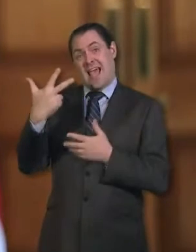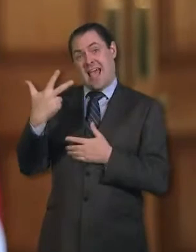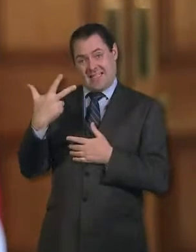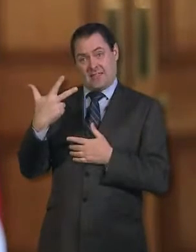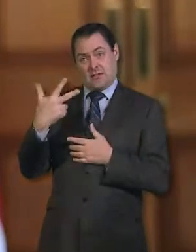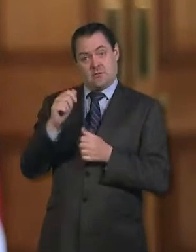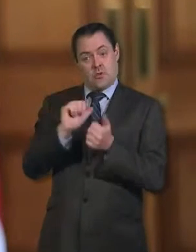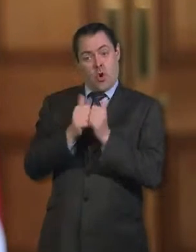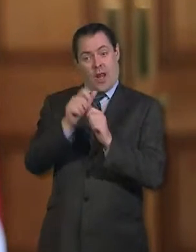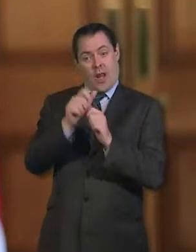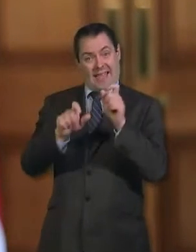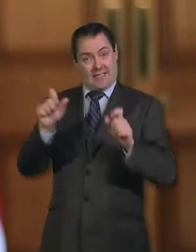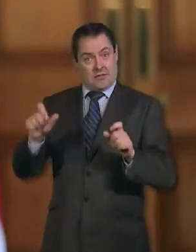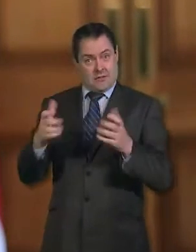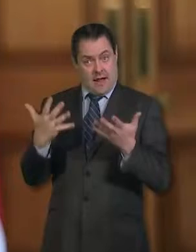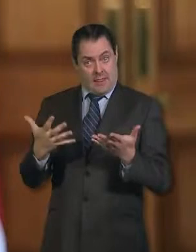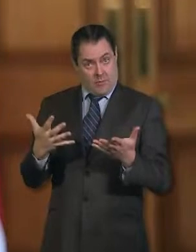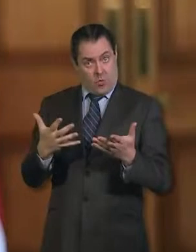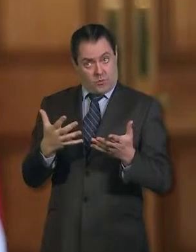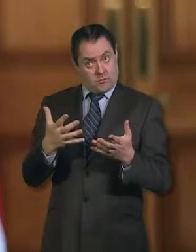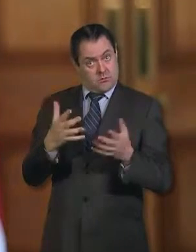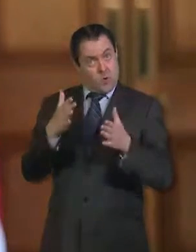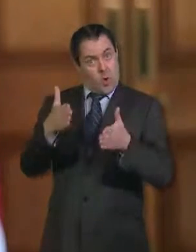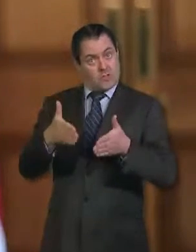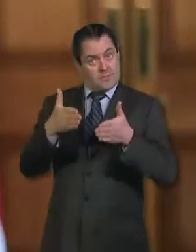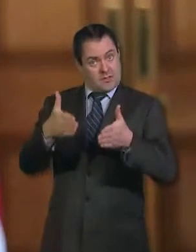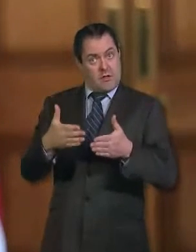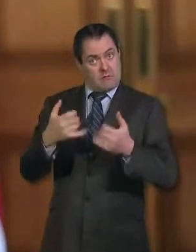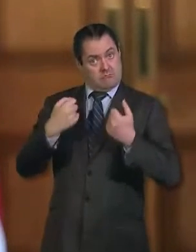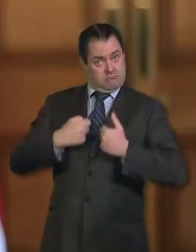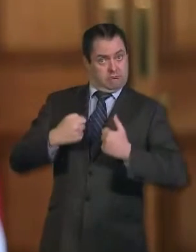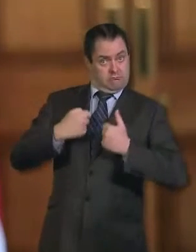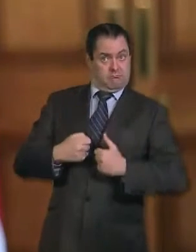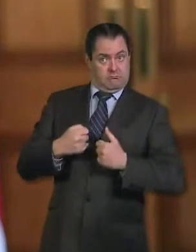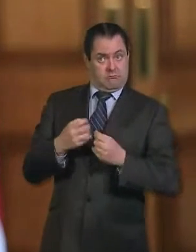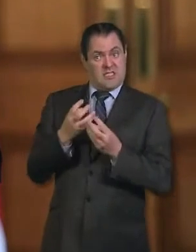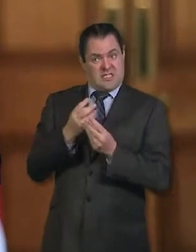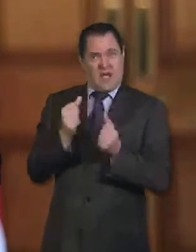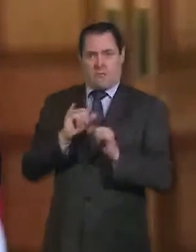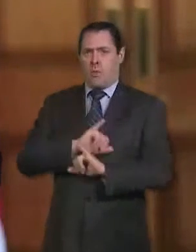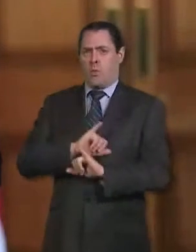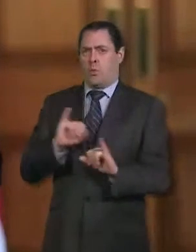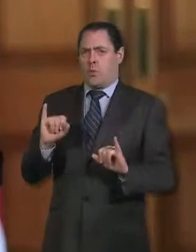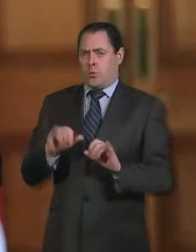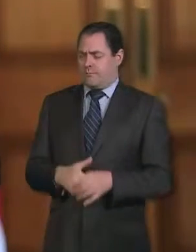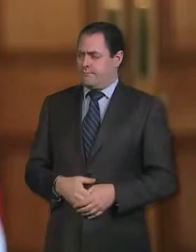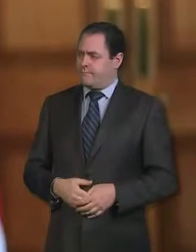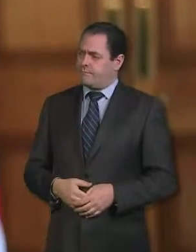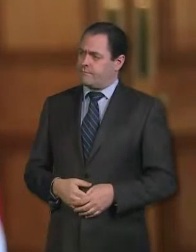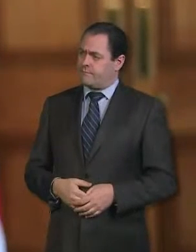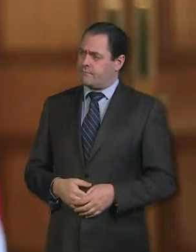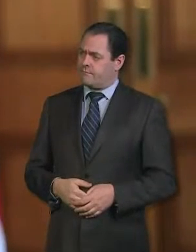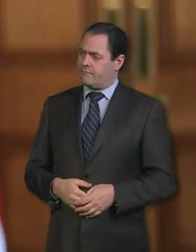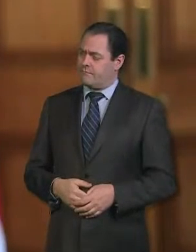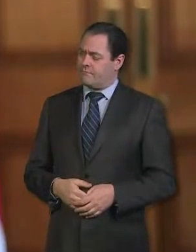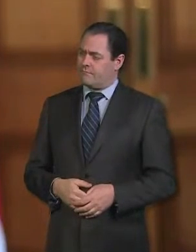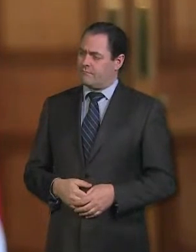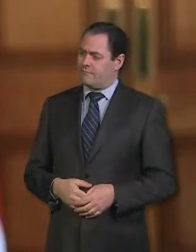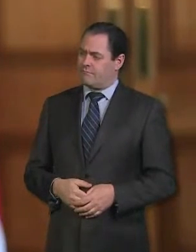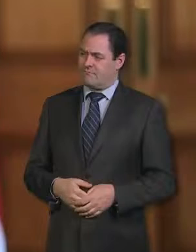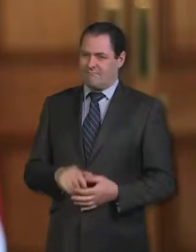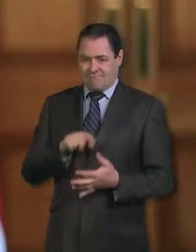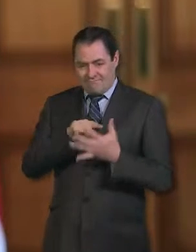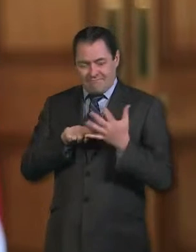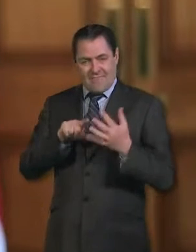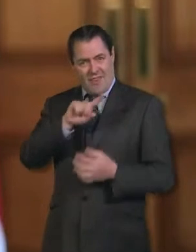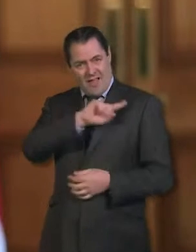with coronavirus, including some who are seriously ill. So we must maintain our focus, and there's two areas that